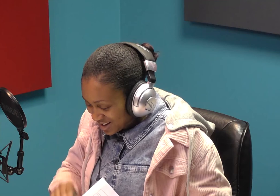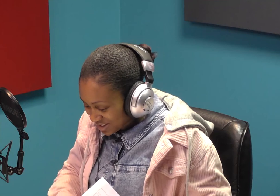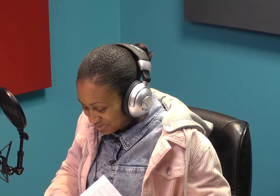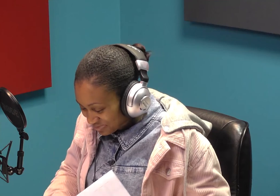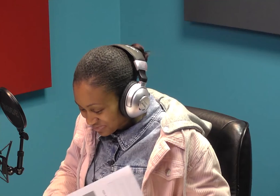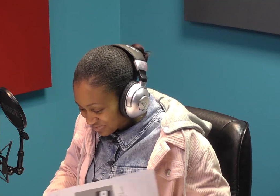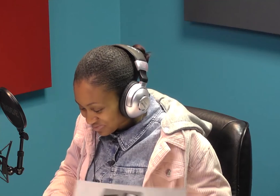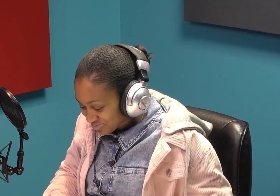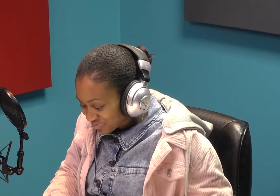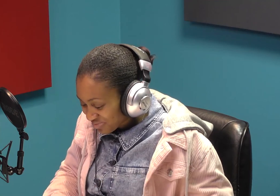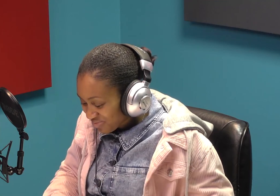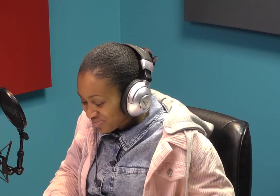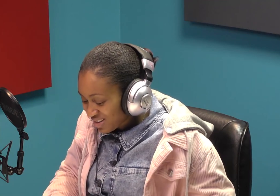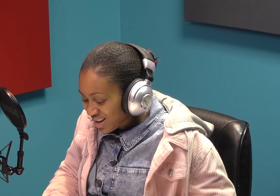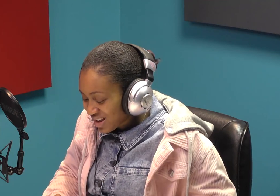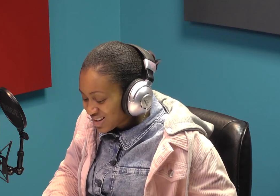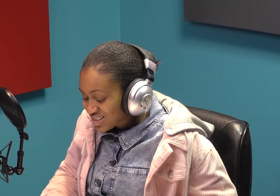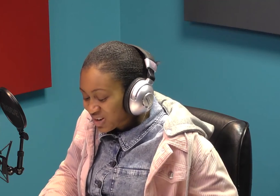Okay.